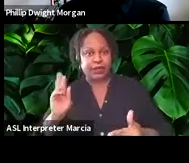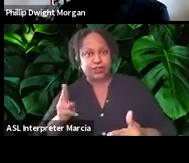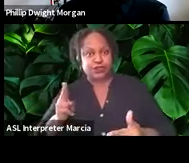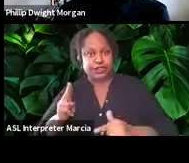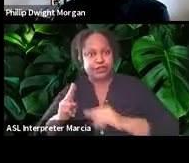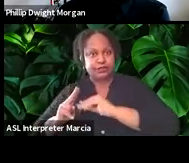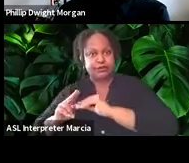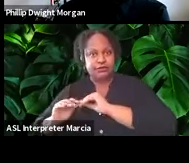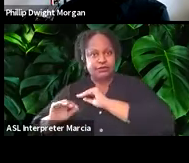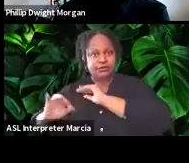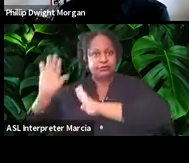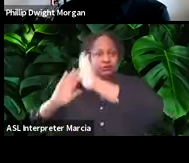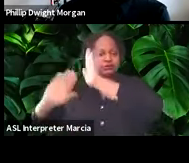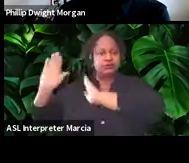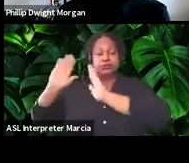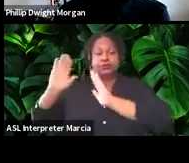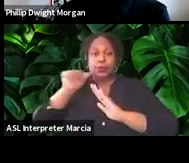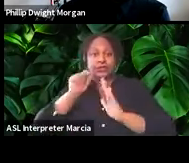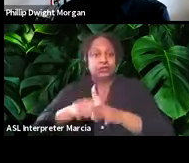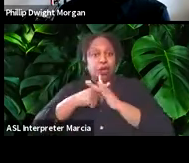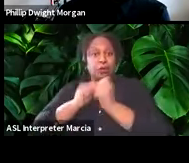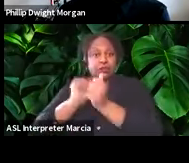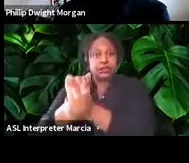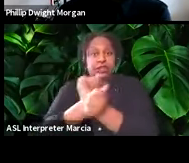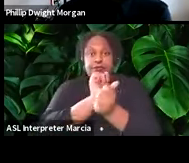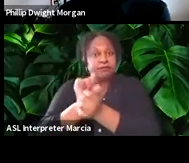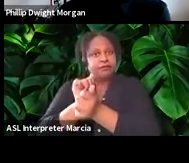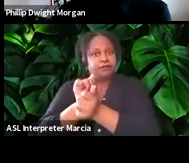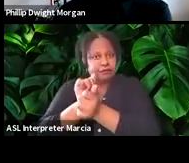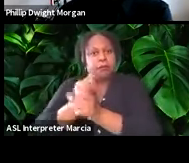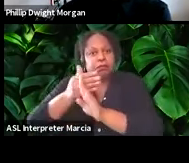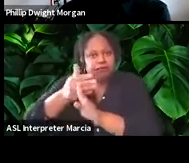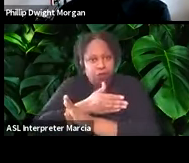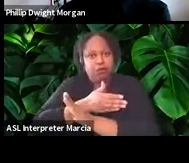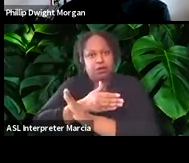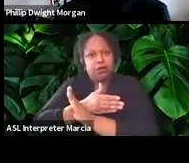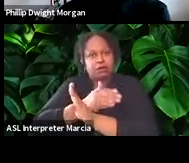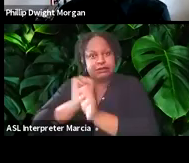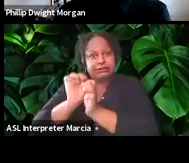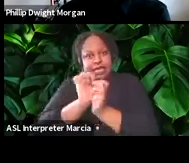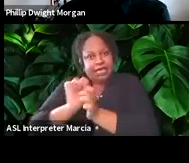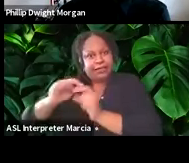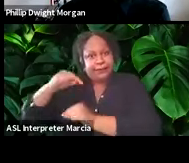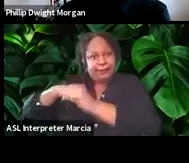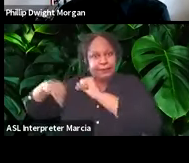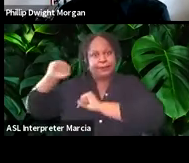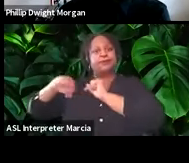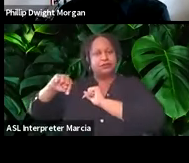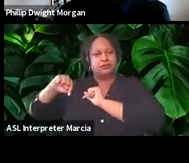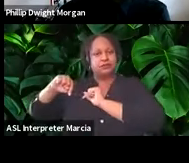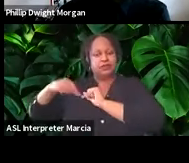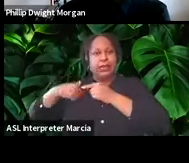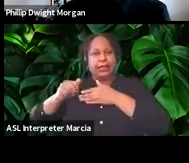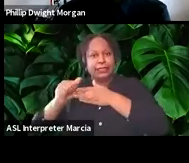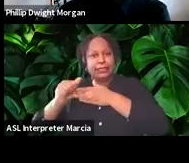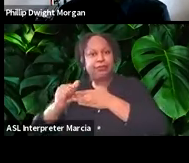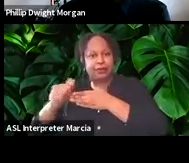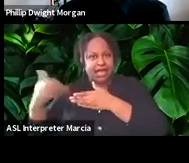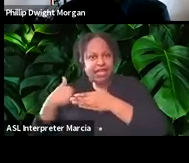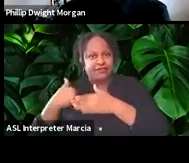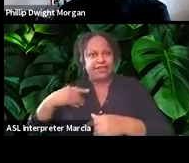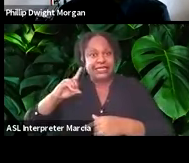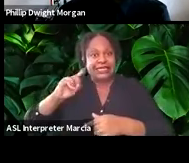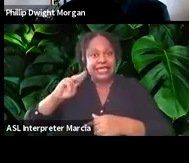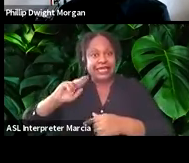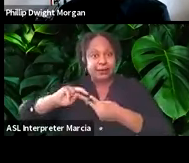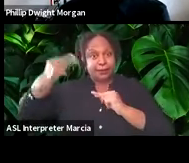history. Our history didn't start at slavery. So leadership is something that's in our DNA just